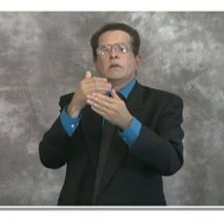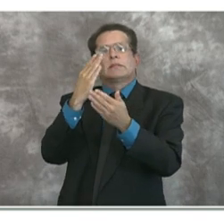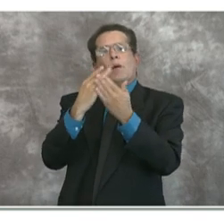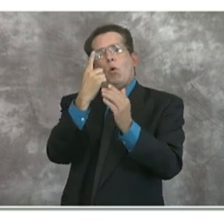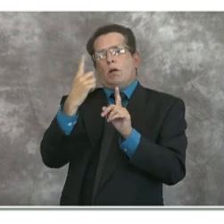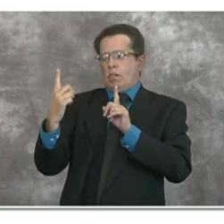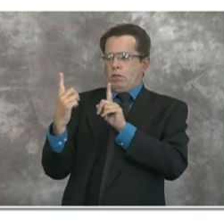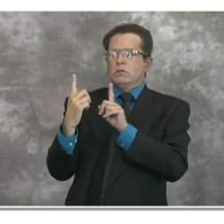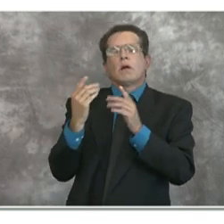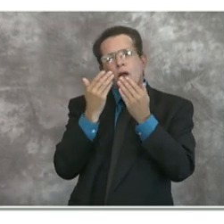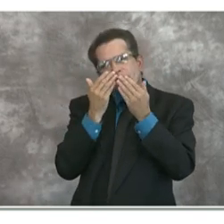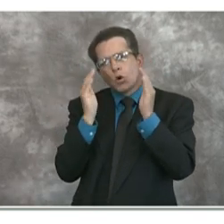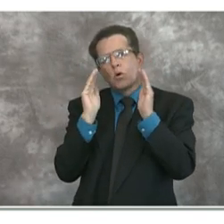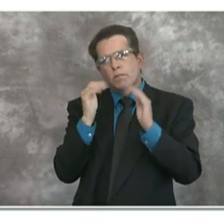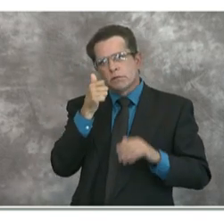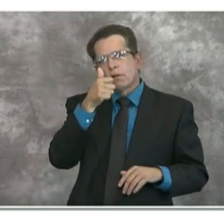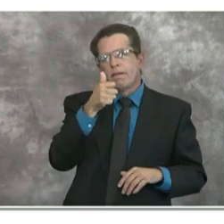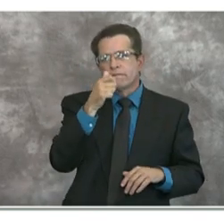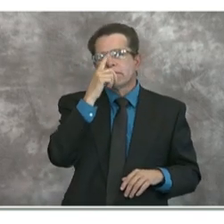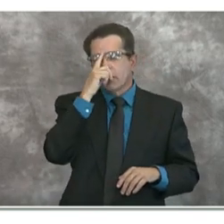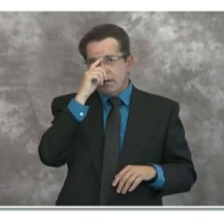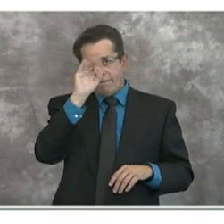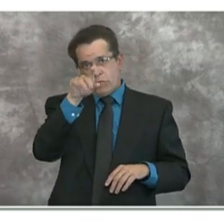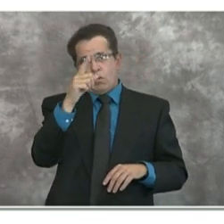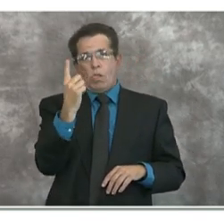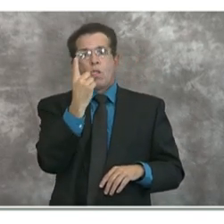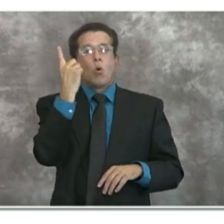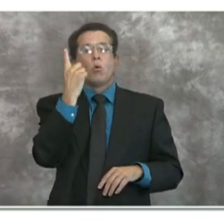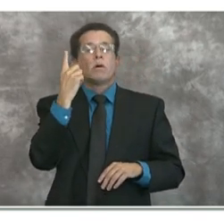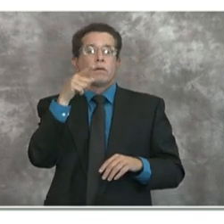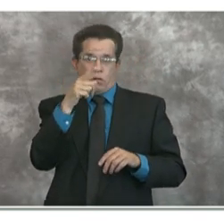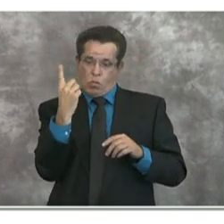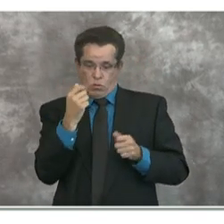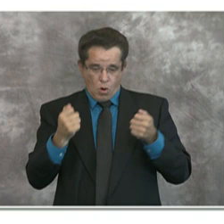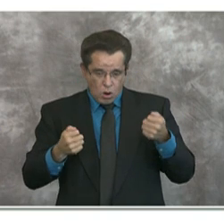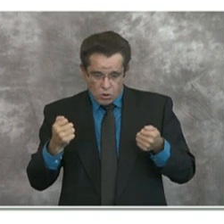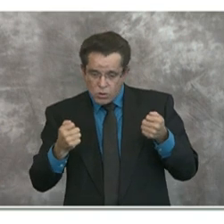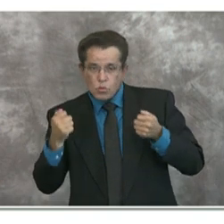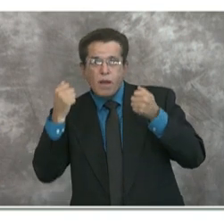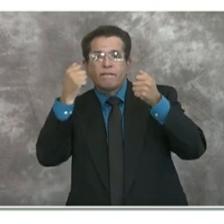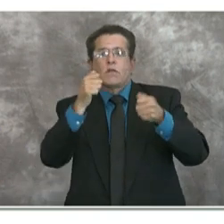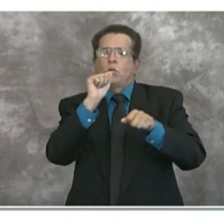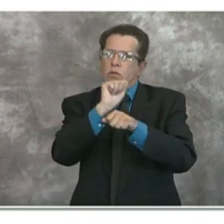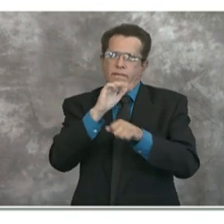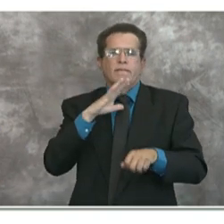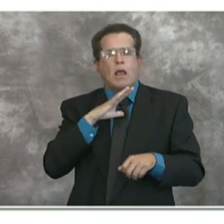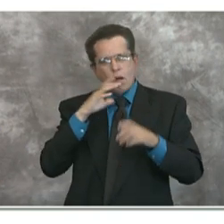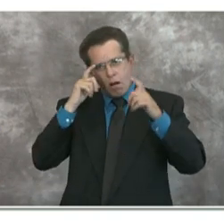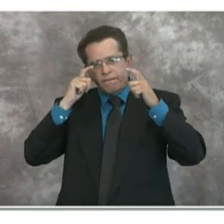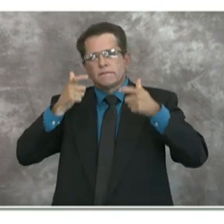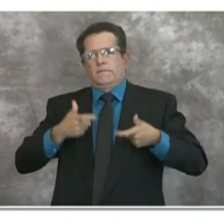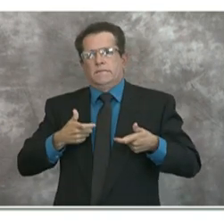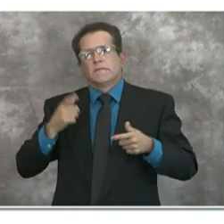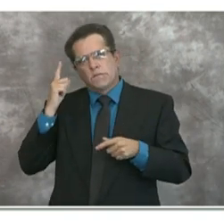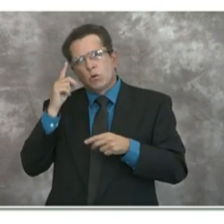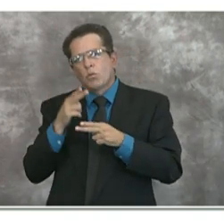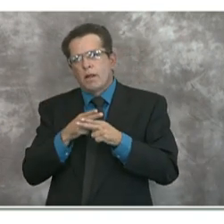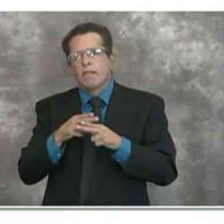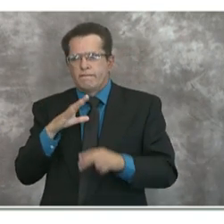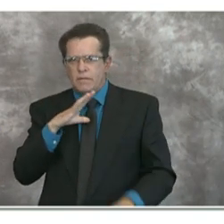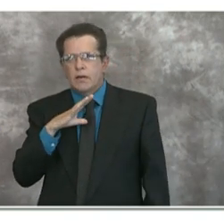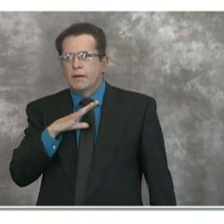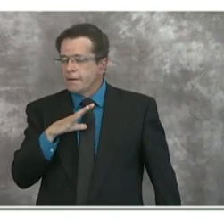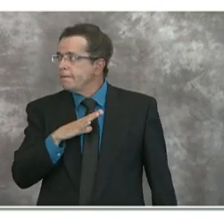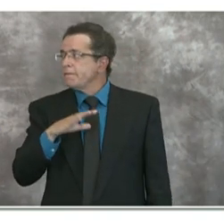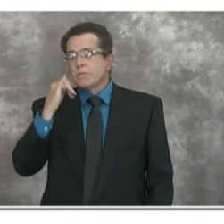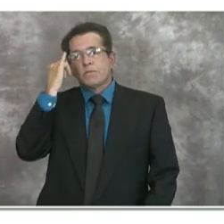cover up. But if you're alone or if you're alone in your car driving to work, it's okay to lower your face covering.